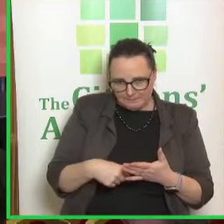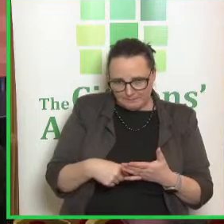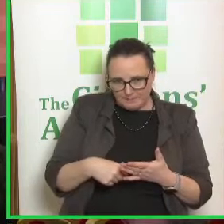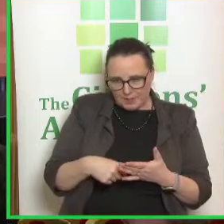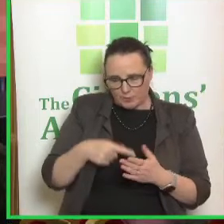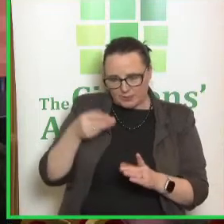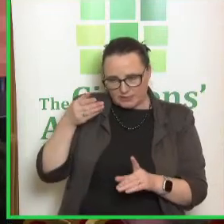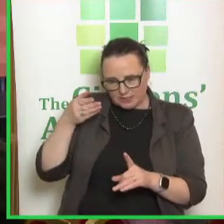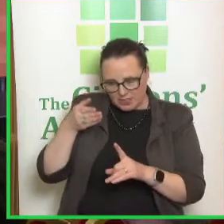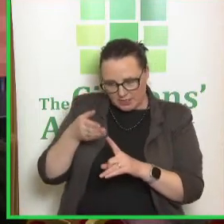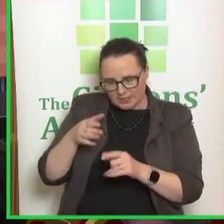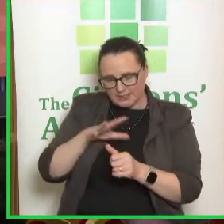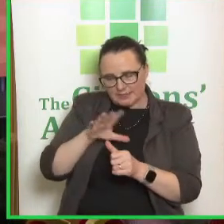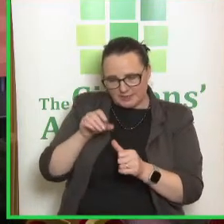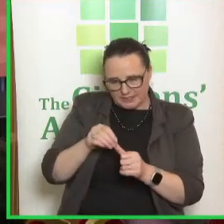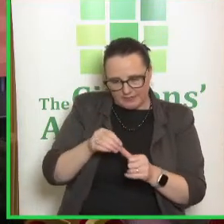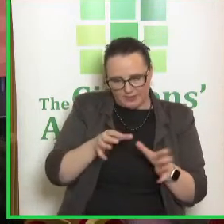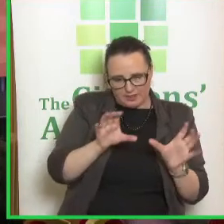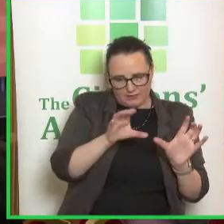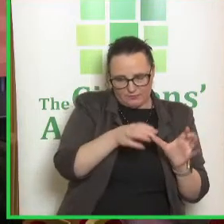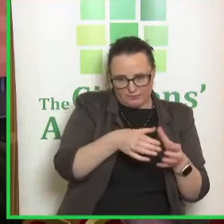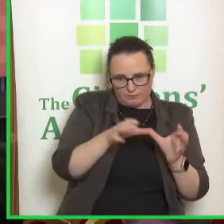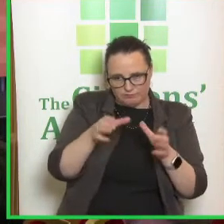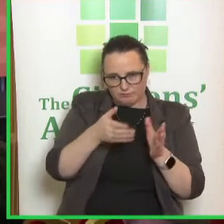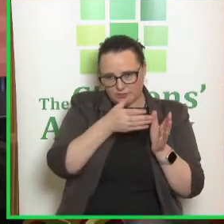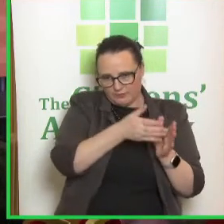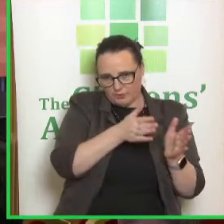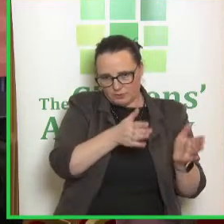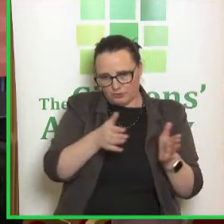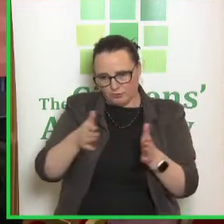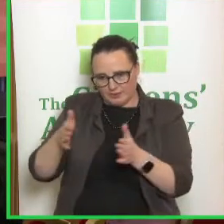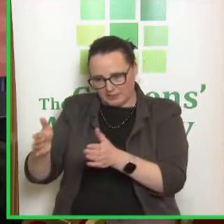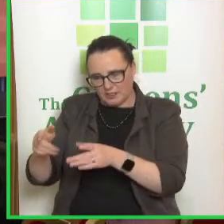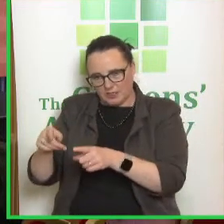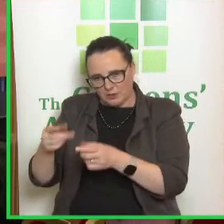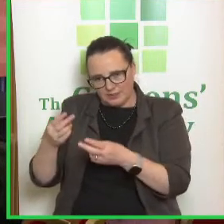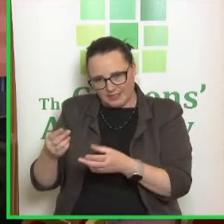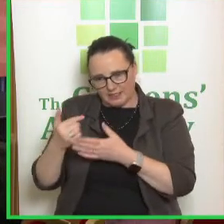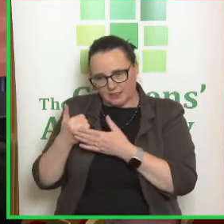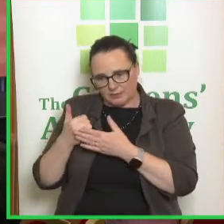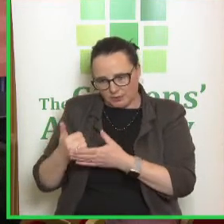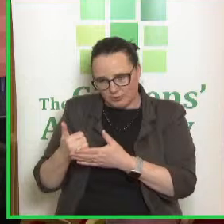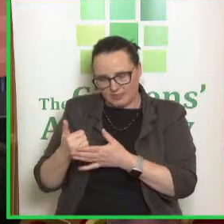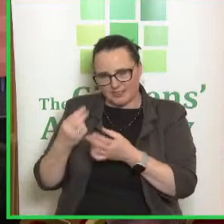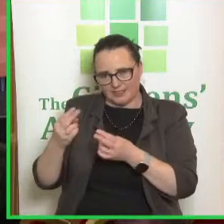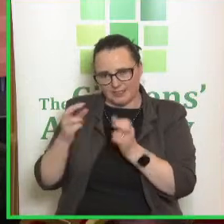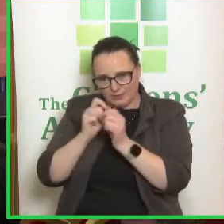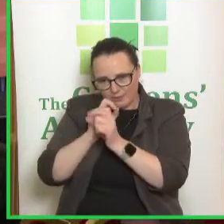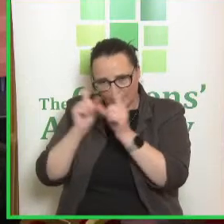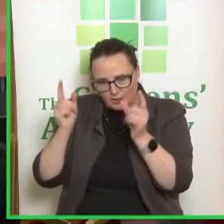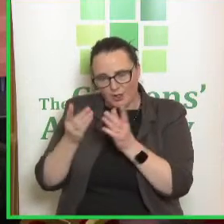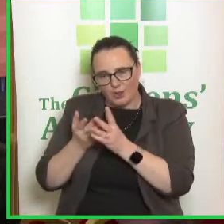specific element of those users who need supports, who need awareness, and